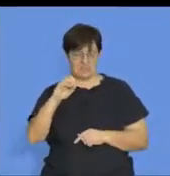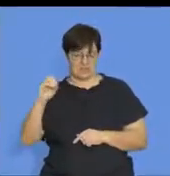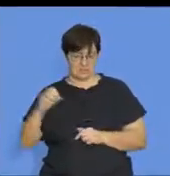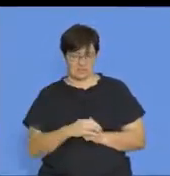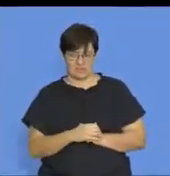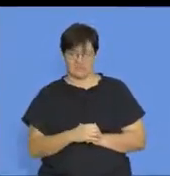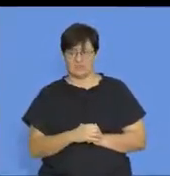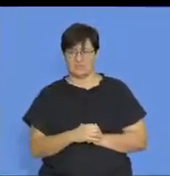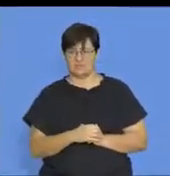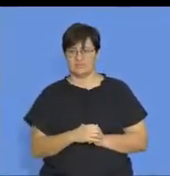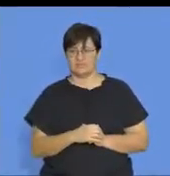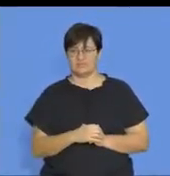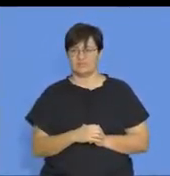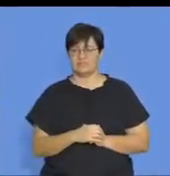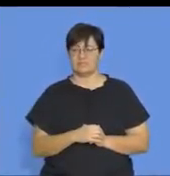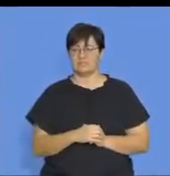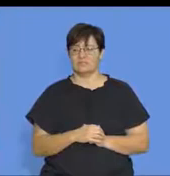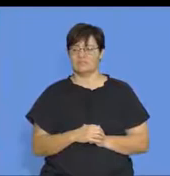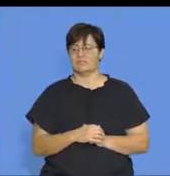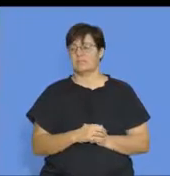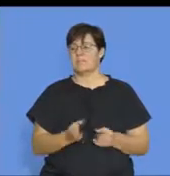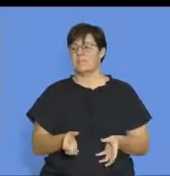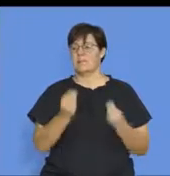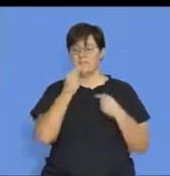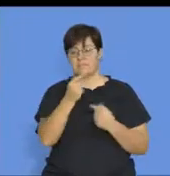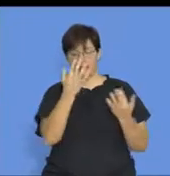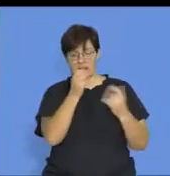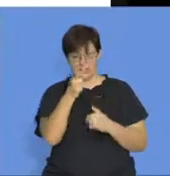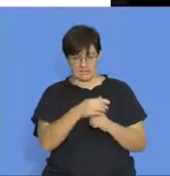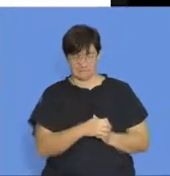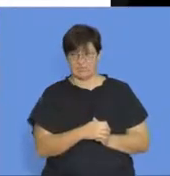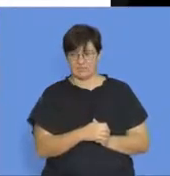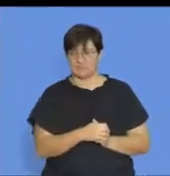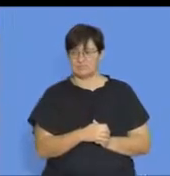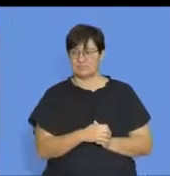696,000. Okay, let's get the calculator out quickly.